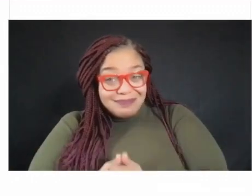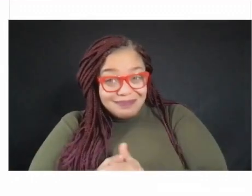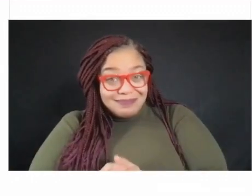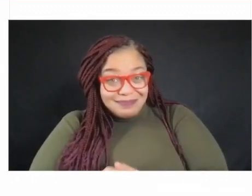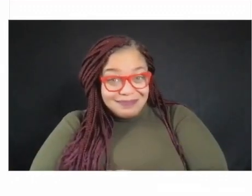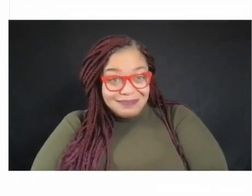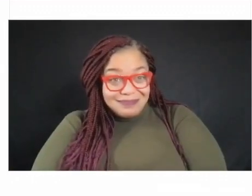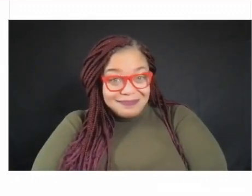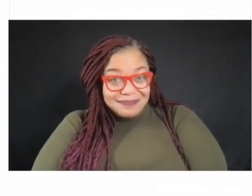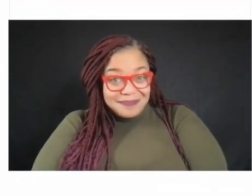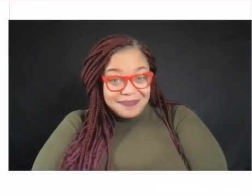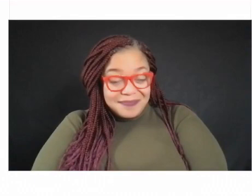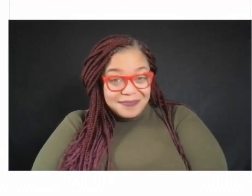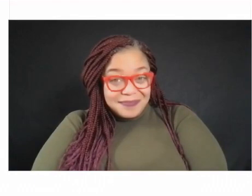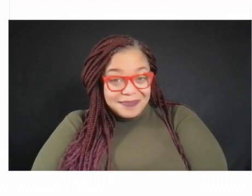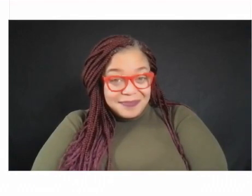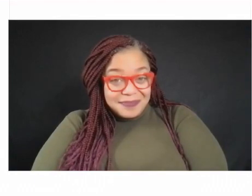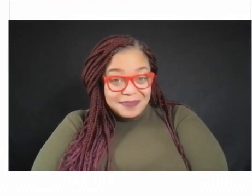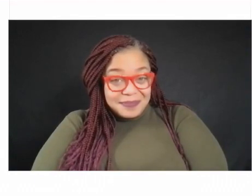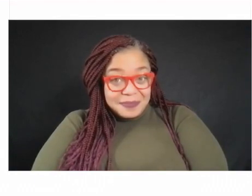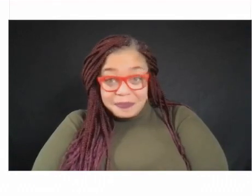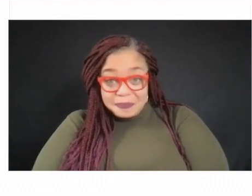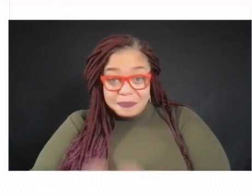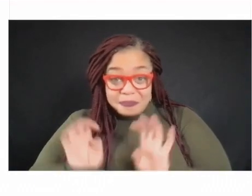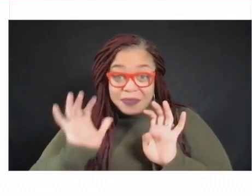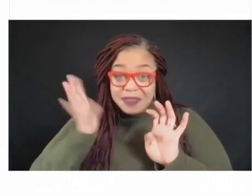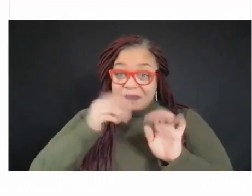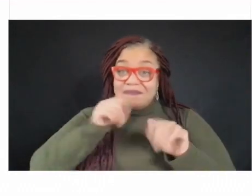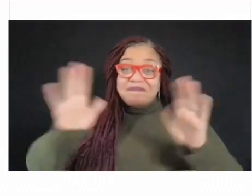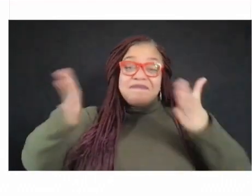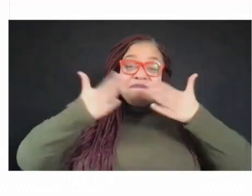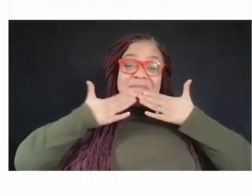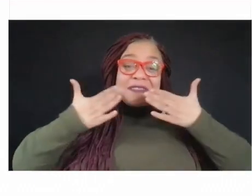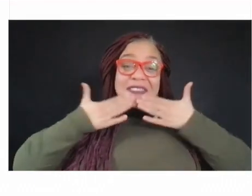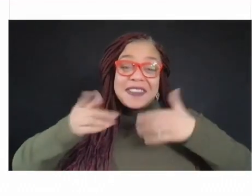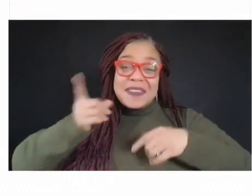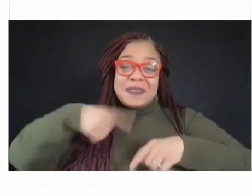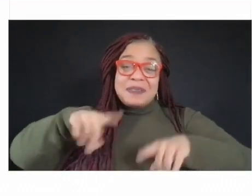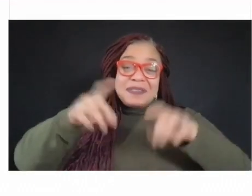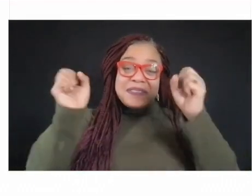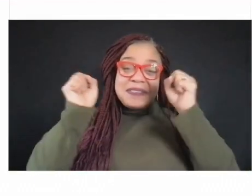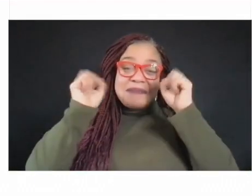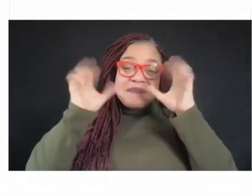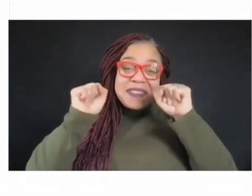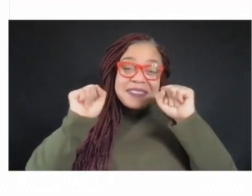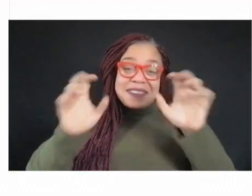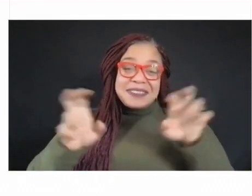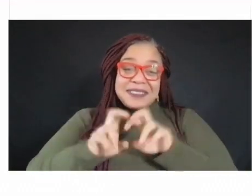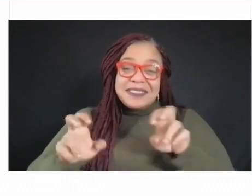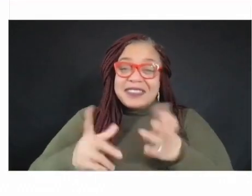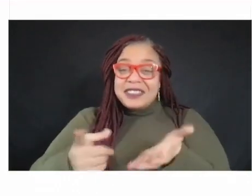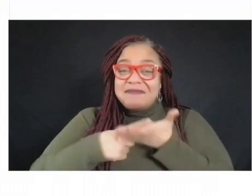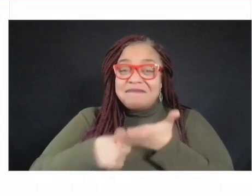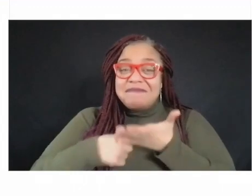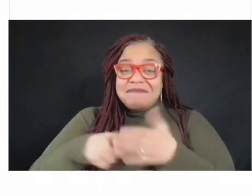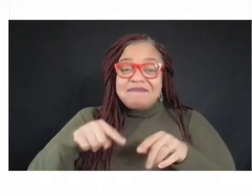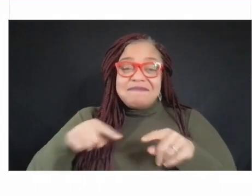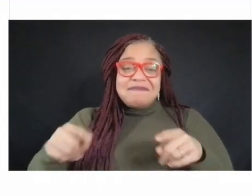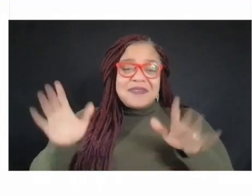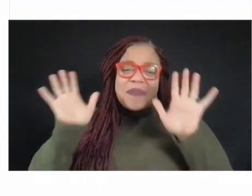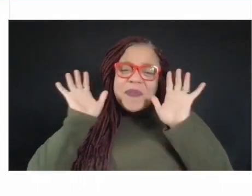Hearing none. I just want to thank all of our excellent panelists for contributing to the conversation today. It was wonderful to have all of you participating.